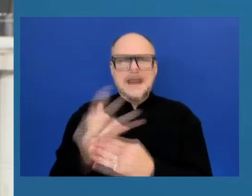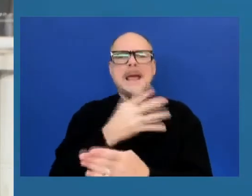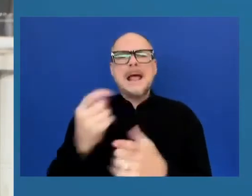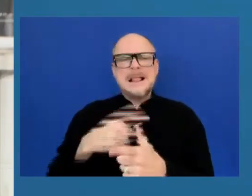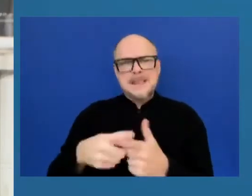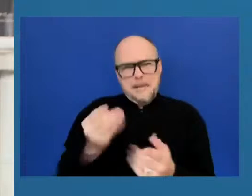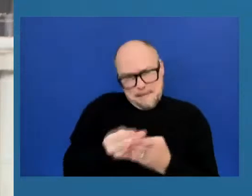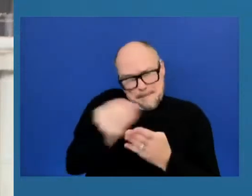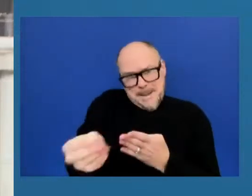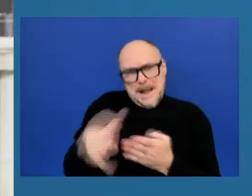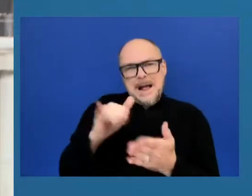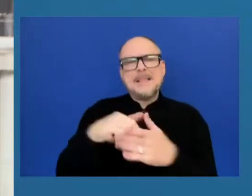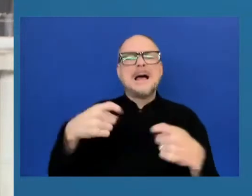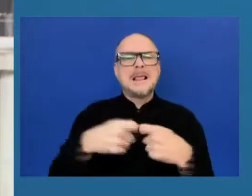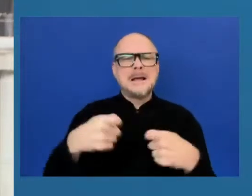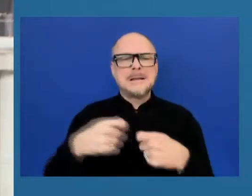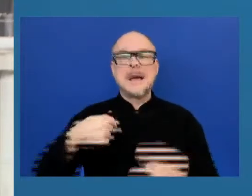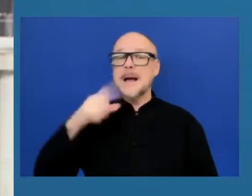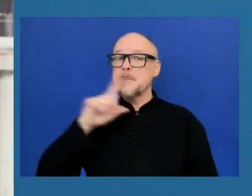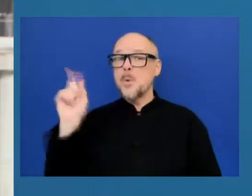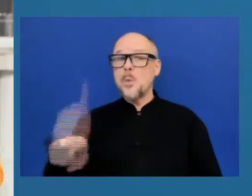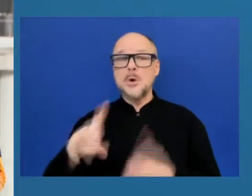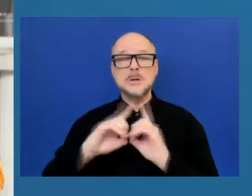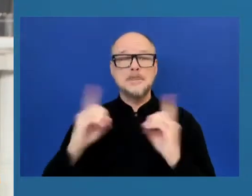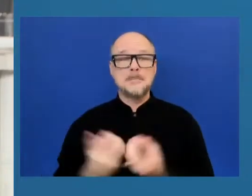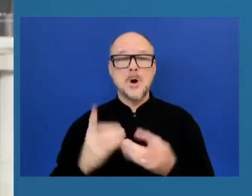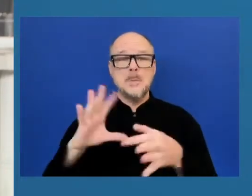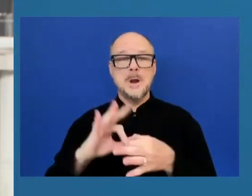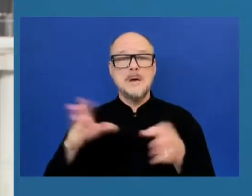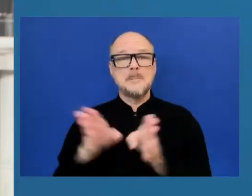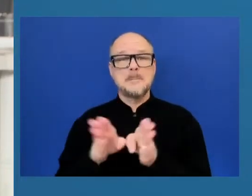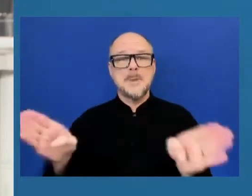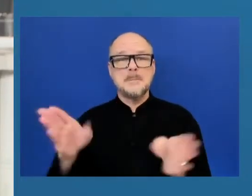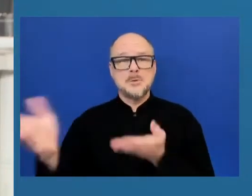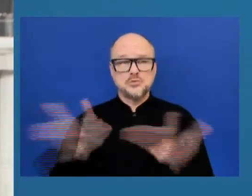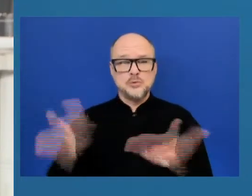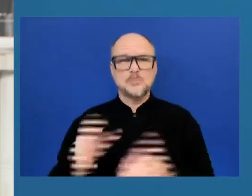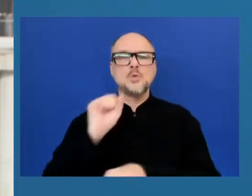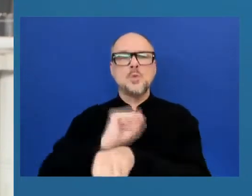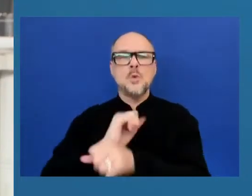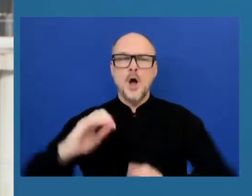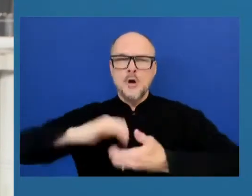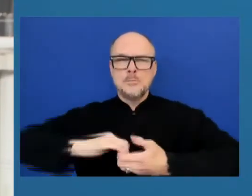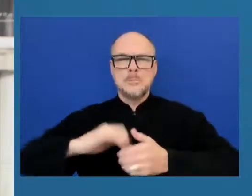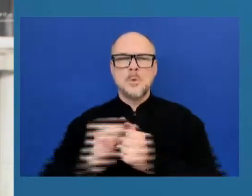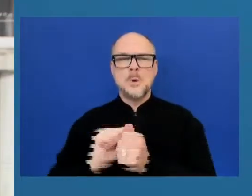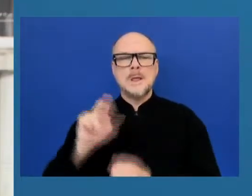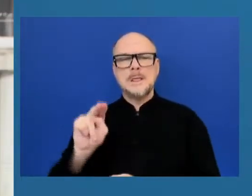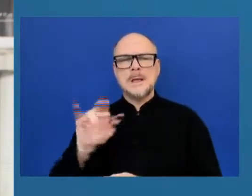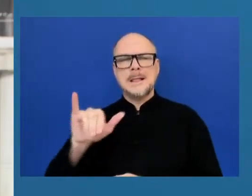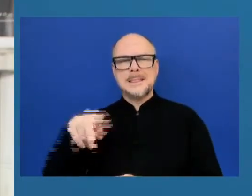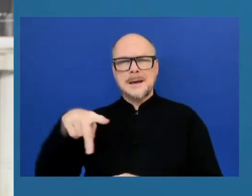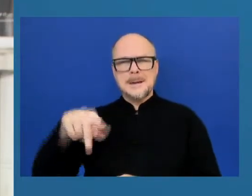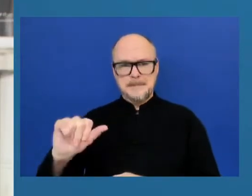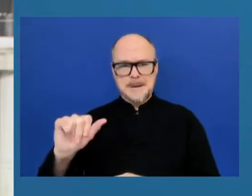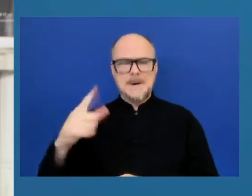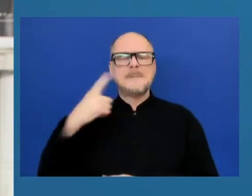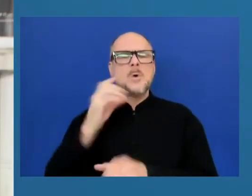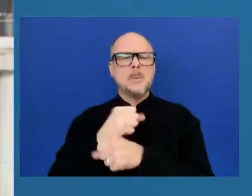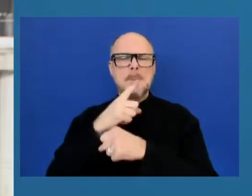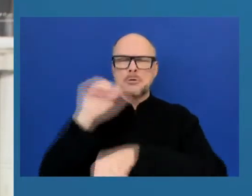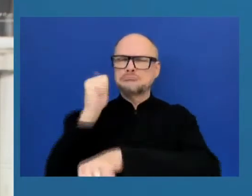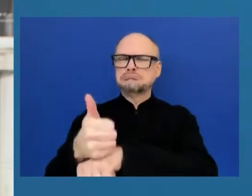I'm directing the Department of Public Service to work hand in hand with NYPA to ensure this is done. With upfront,